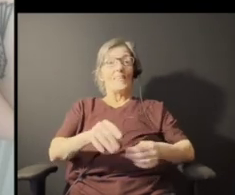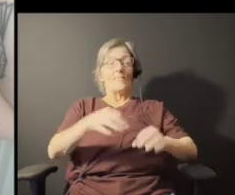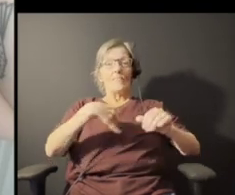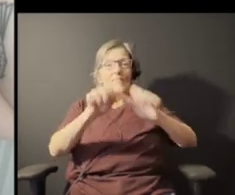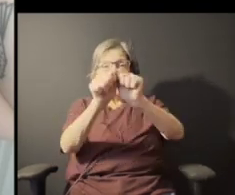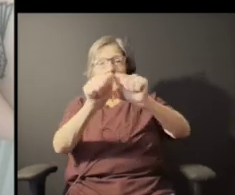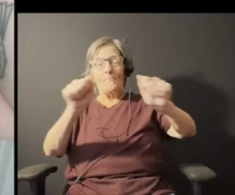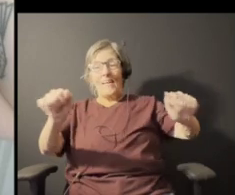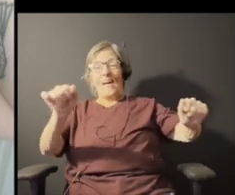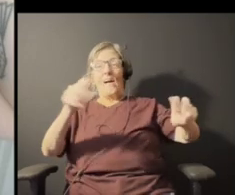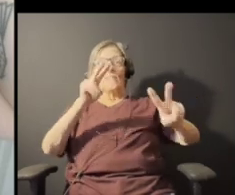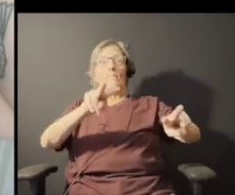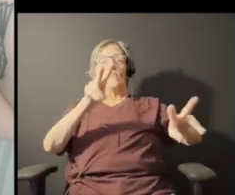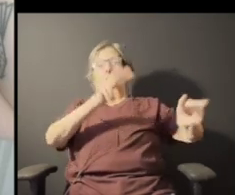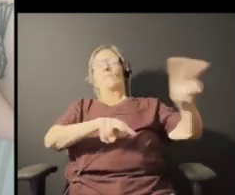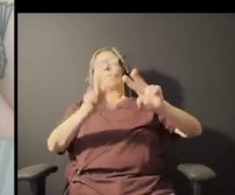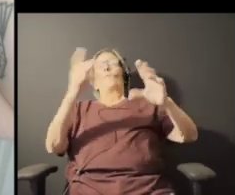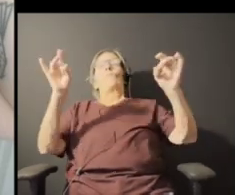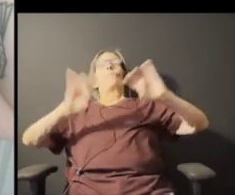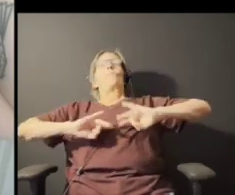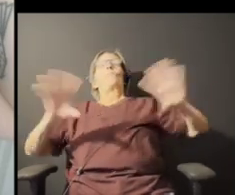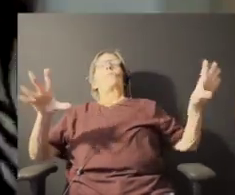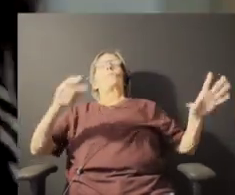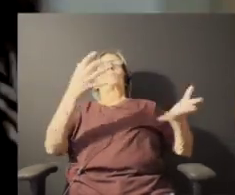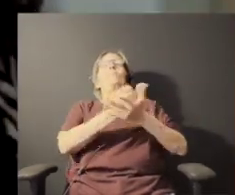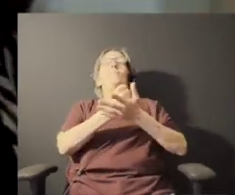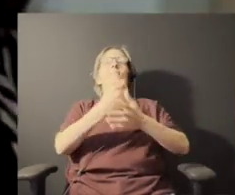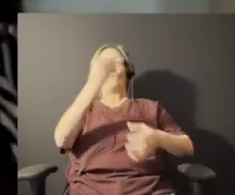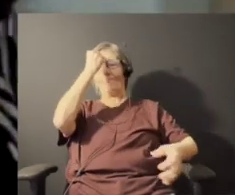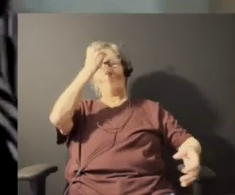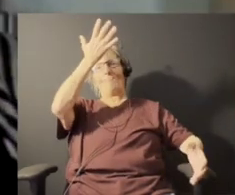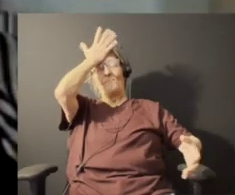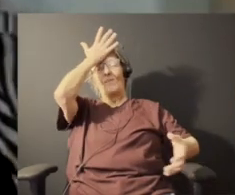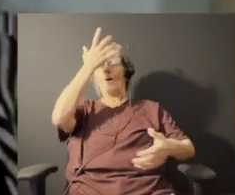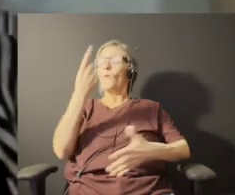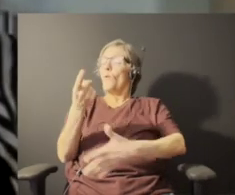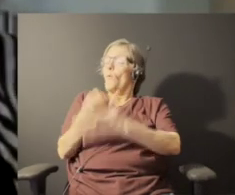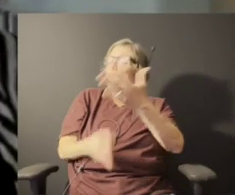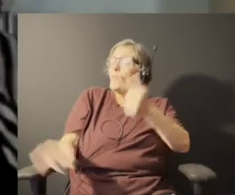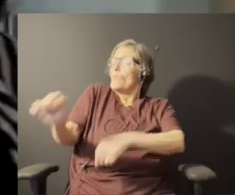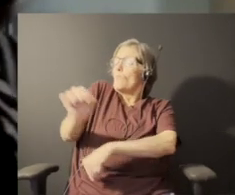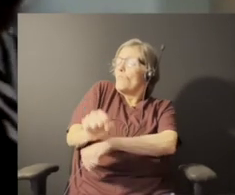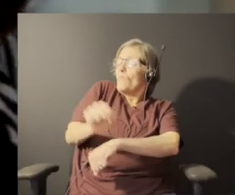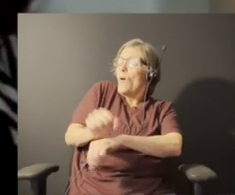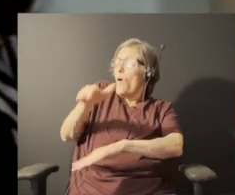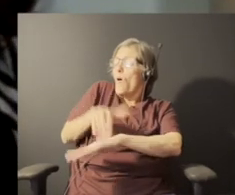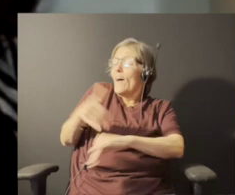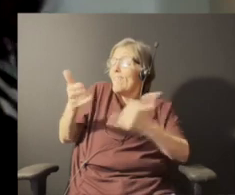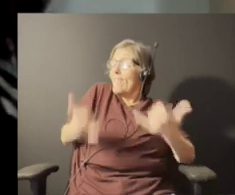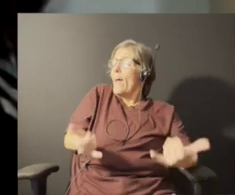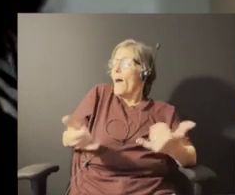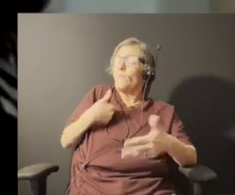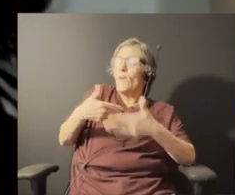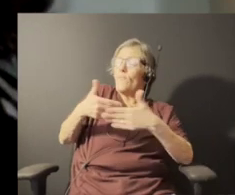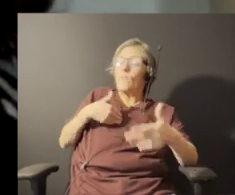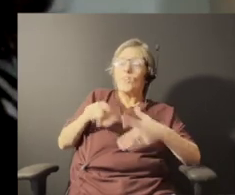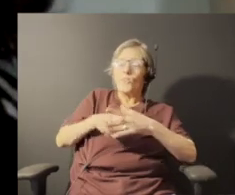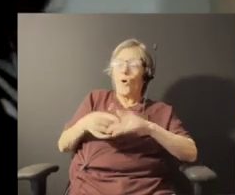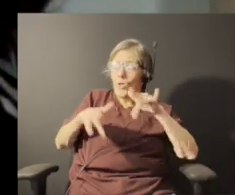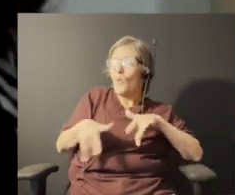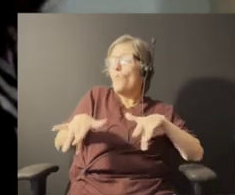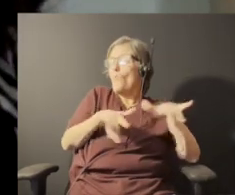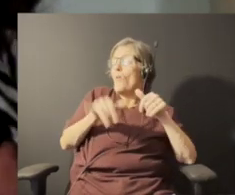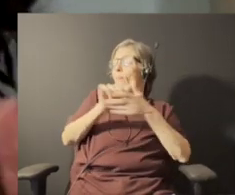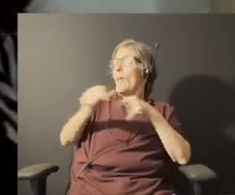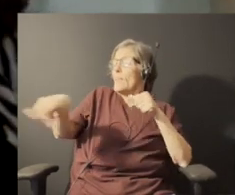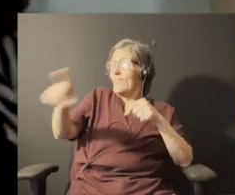back, the subject matter is really apparent. What are you working on now? Because you were talking to me before we started recording, that